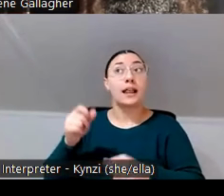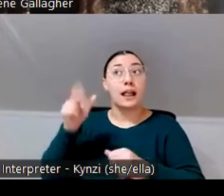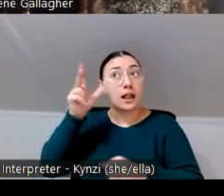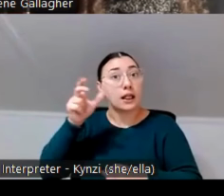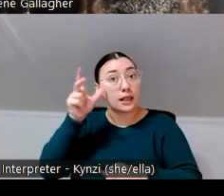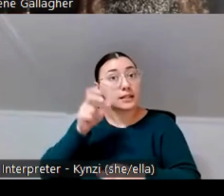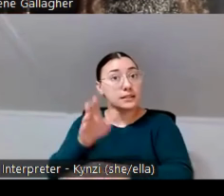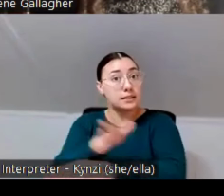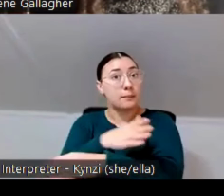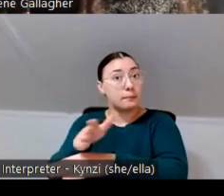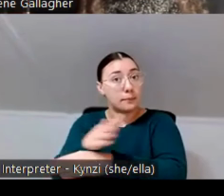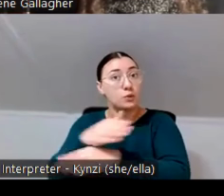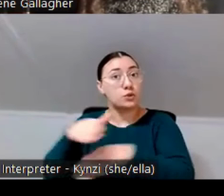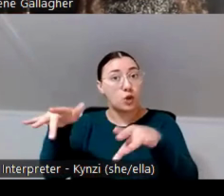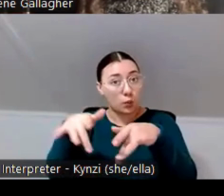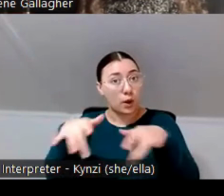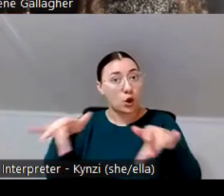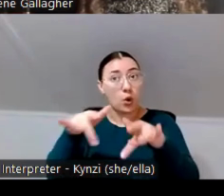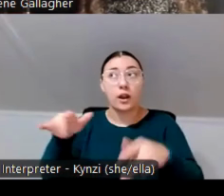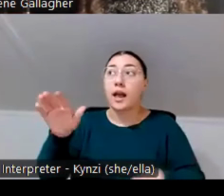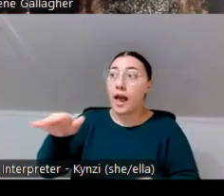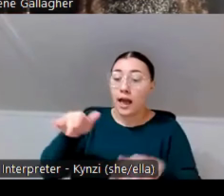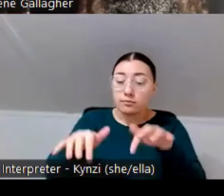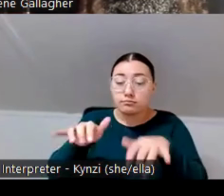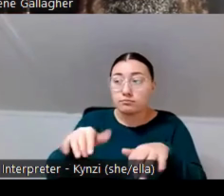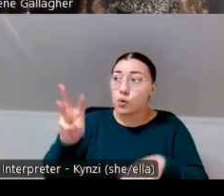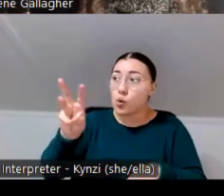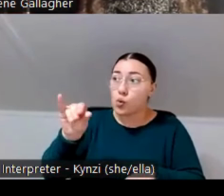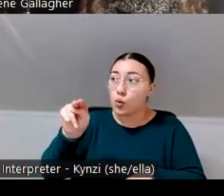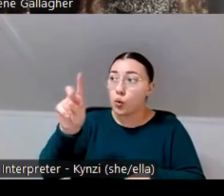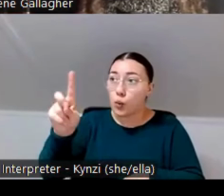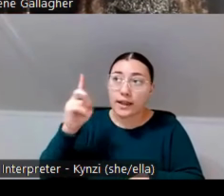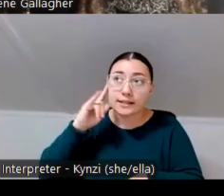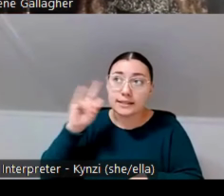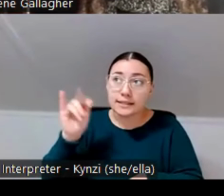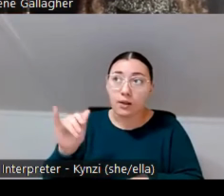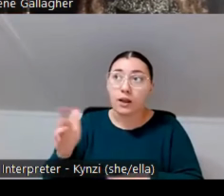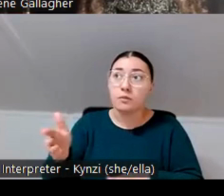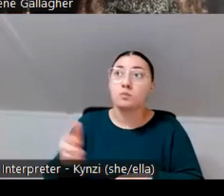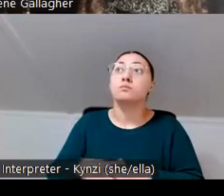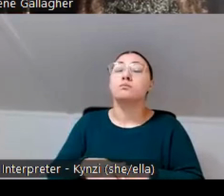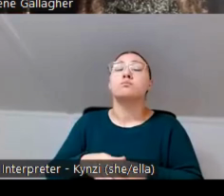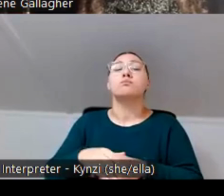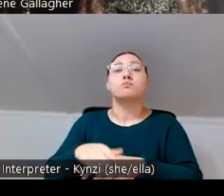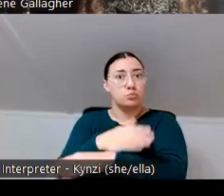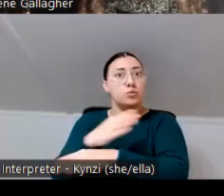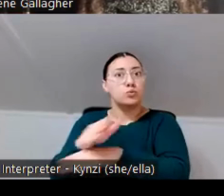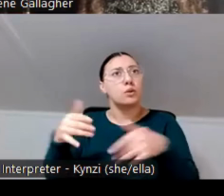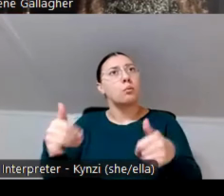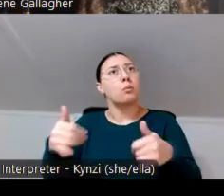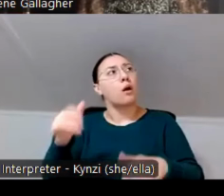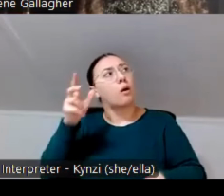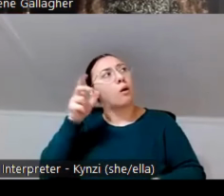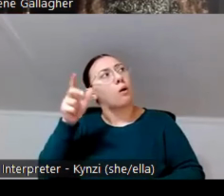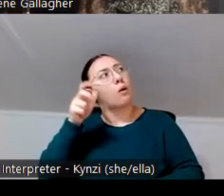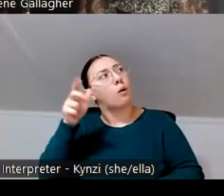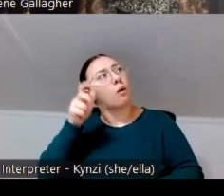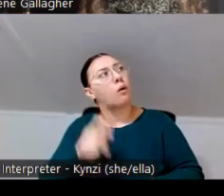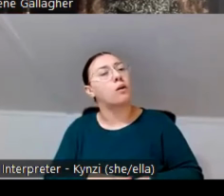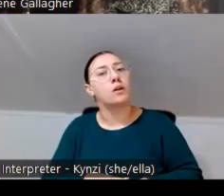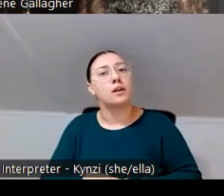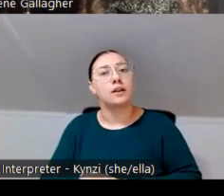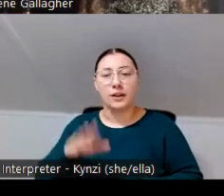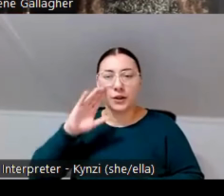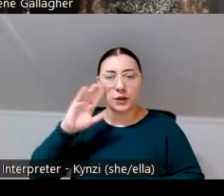Remember the flag in the video we showed at the beginning? The flag was blowing in the wind.